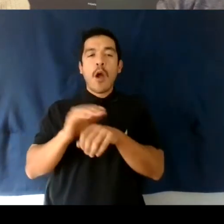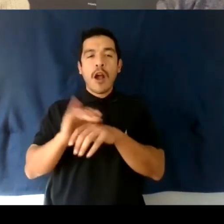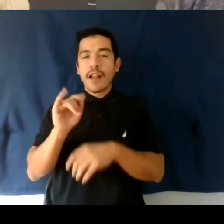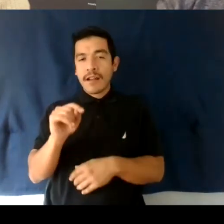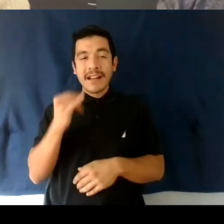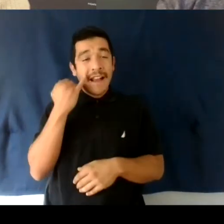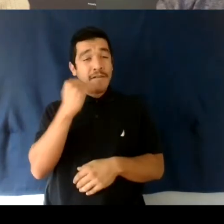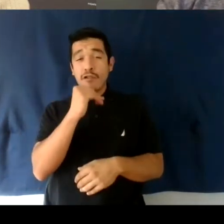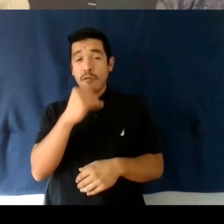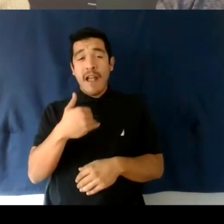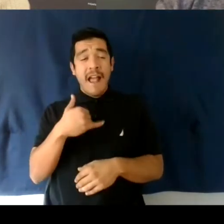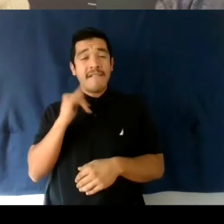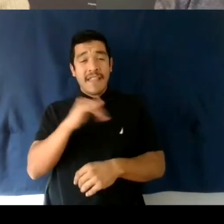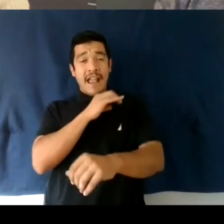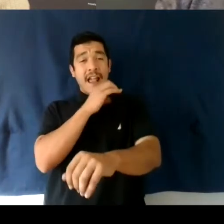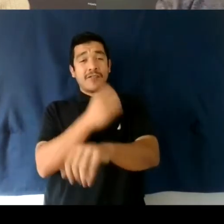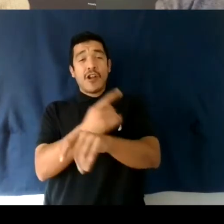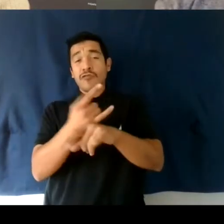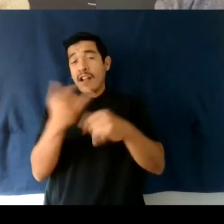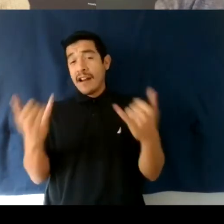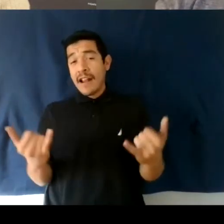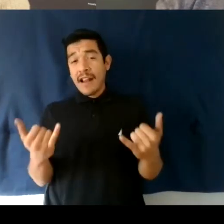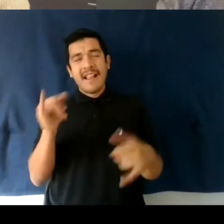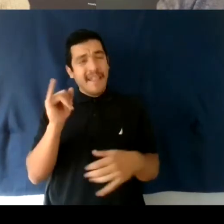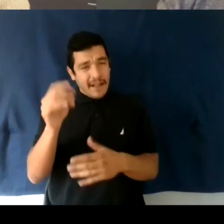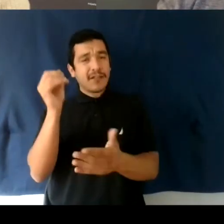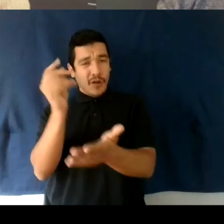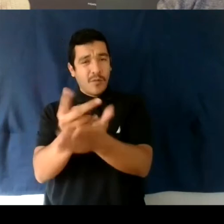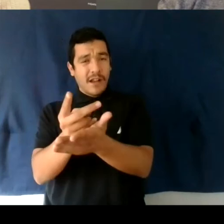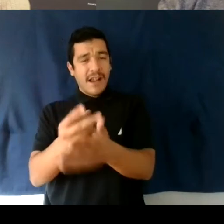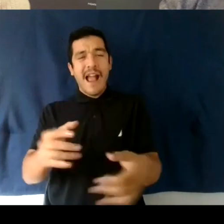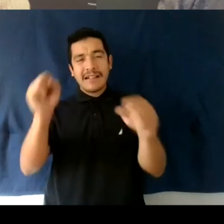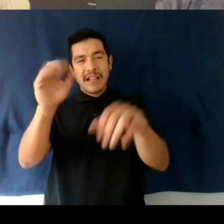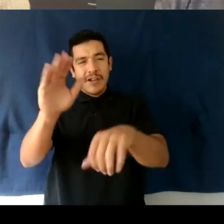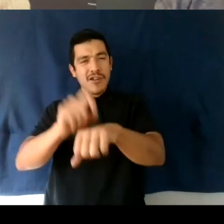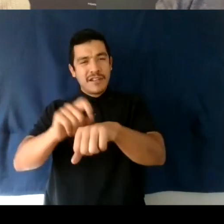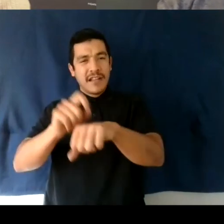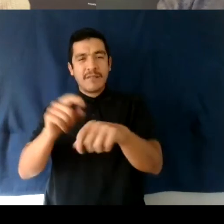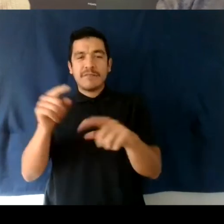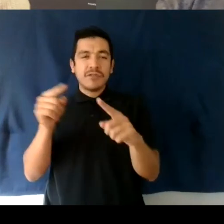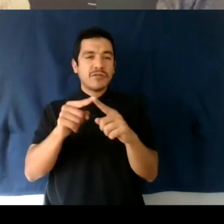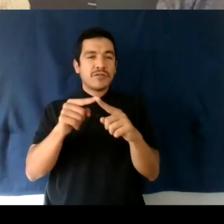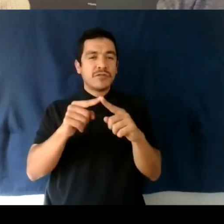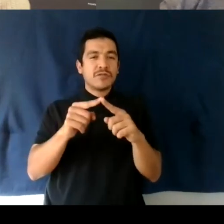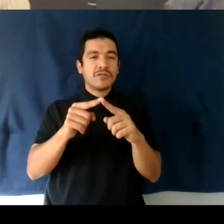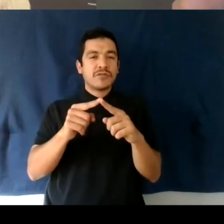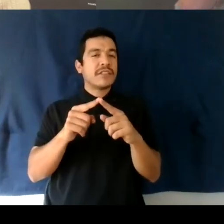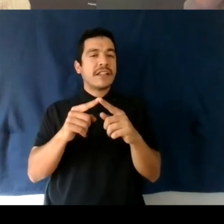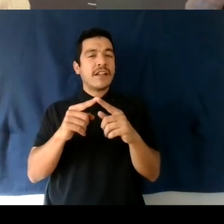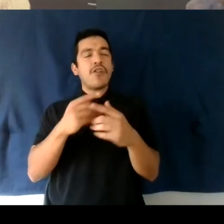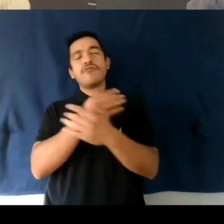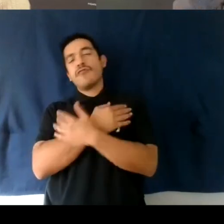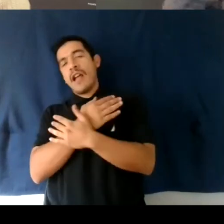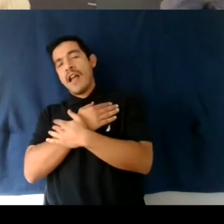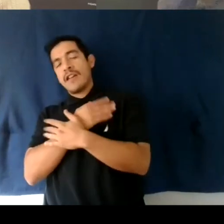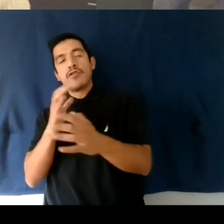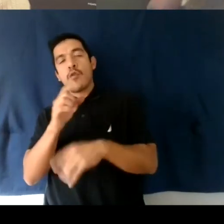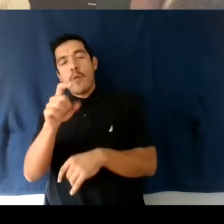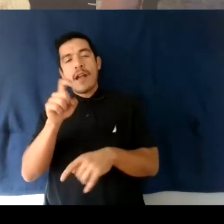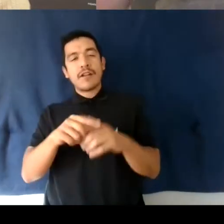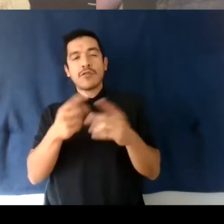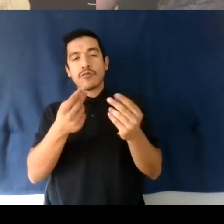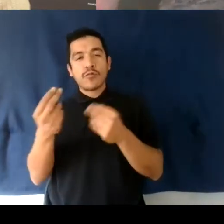have the mental capacity at that moment, that is okay. Take that time to veg out and do what you need to do, nap